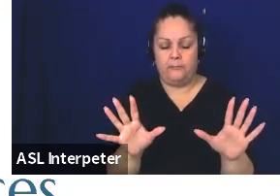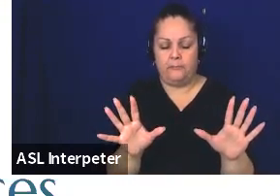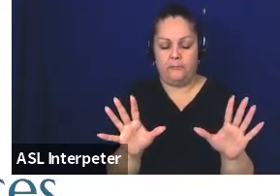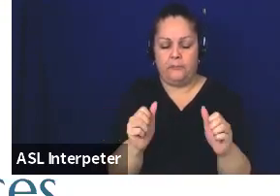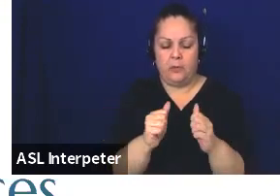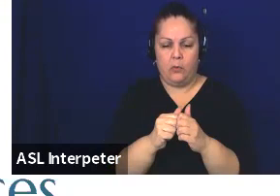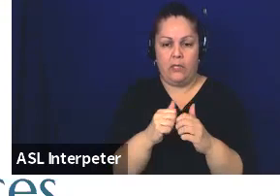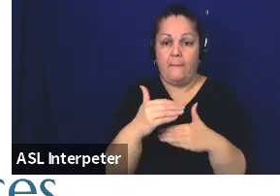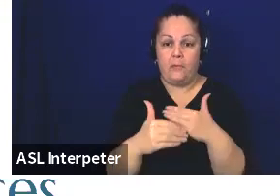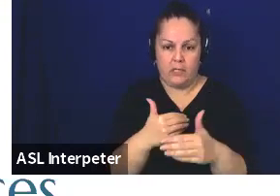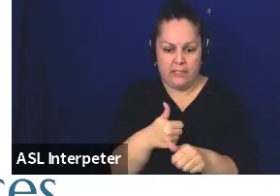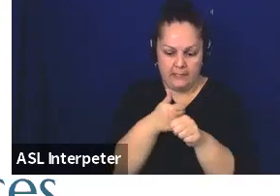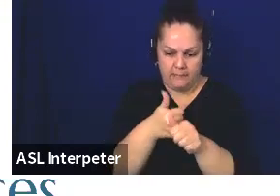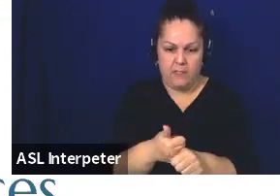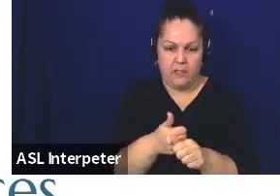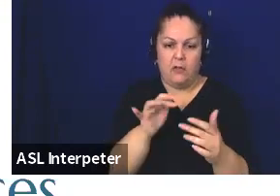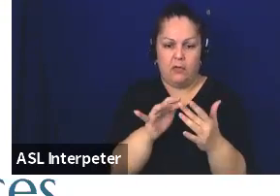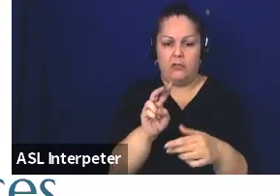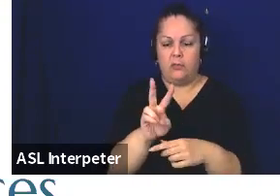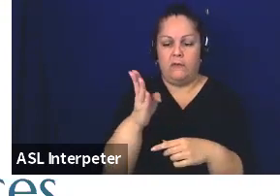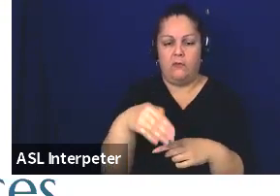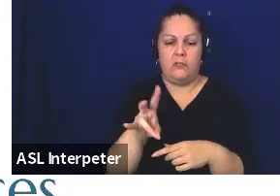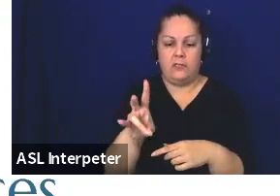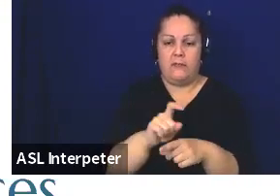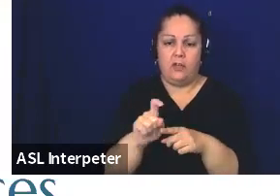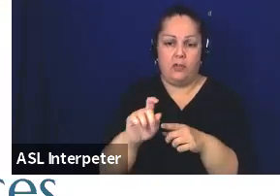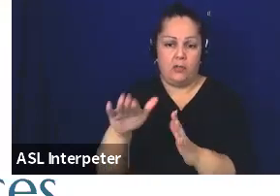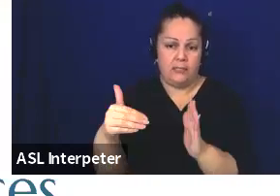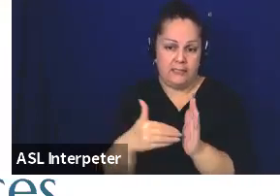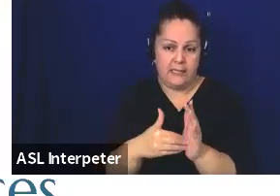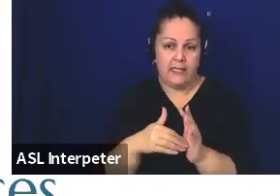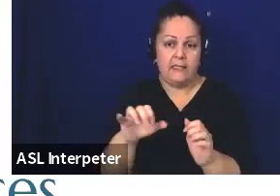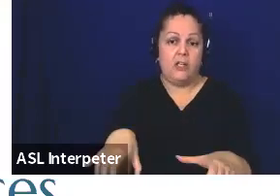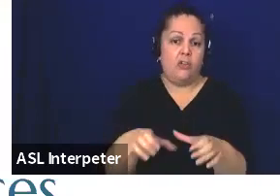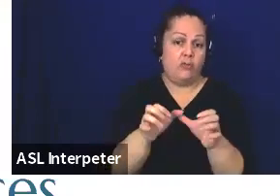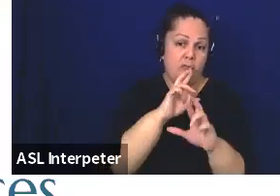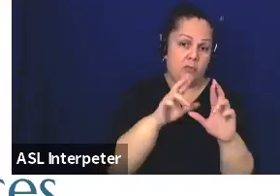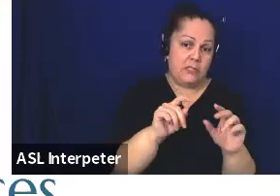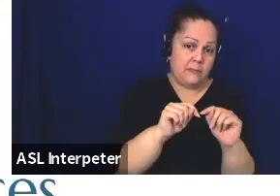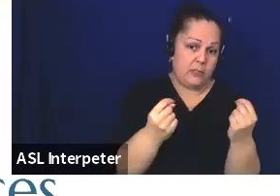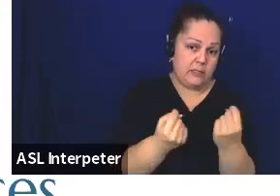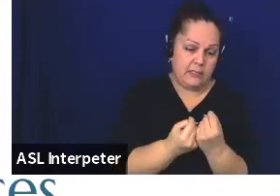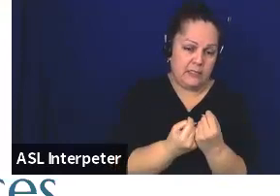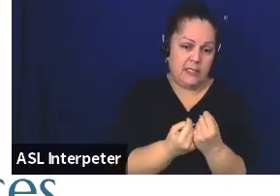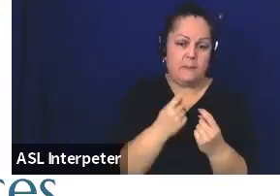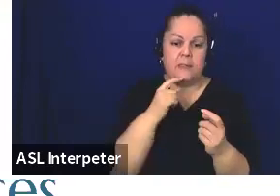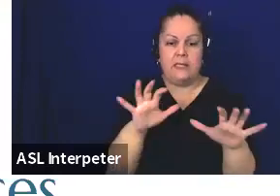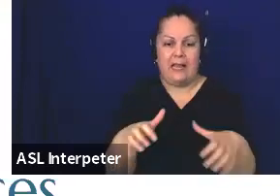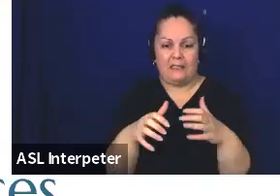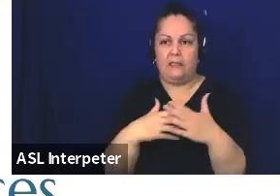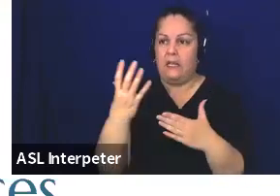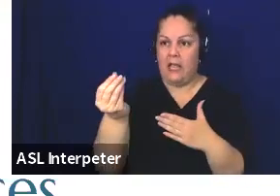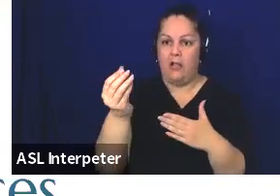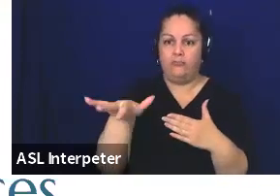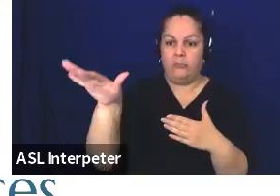procedurally reach out to 24/7 crisis call centers, crisis response teams that are actively out in